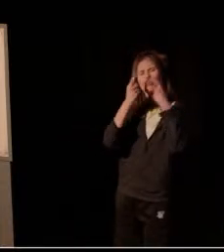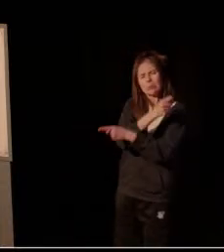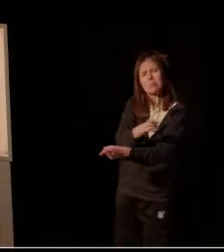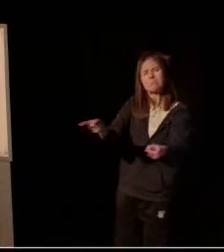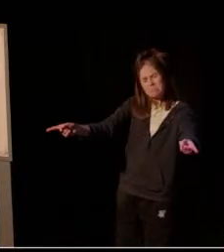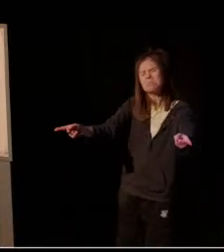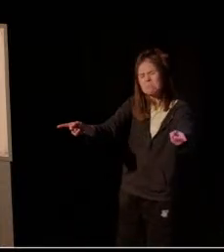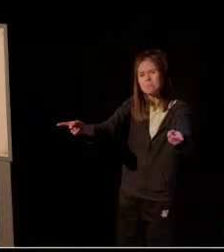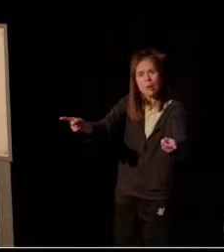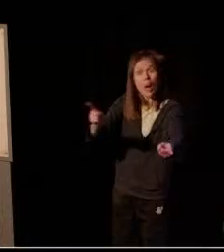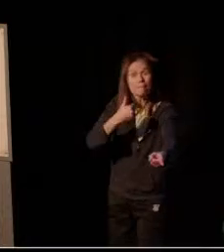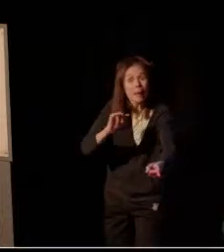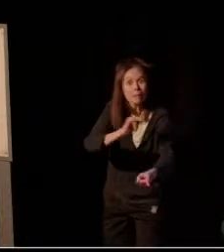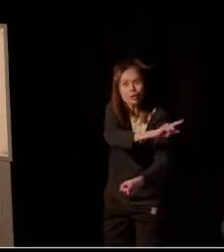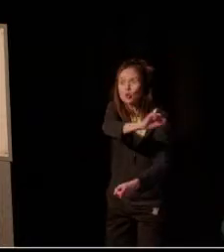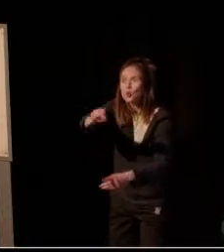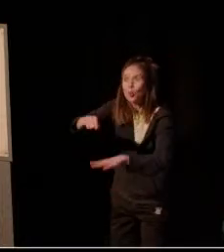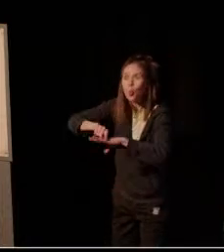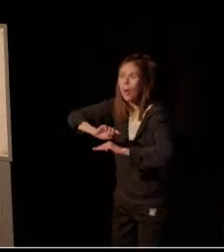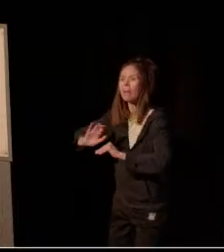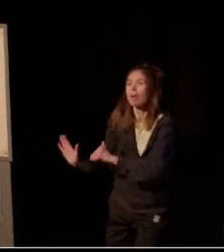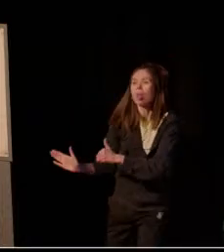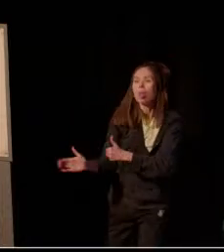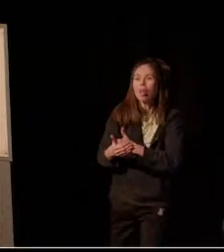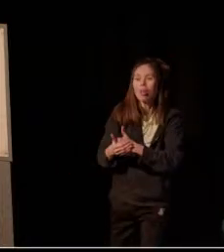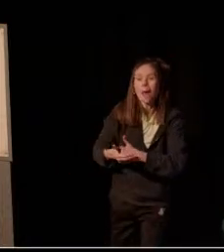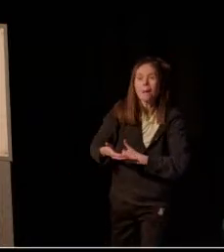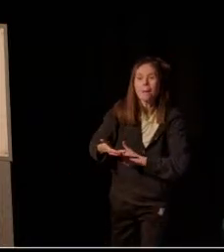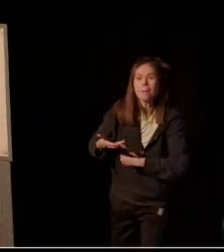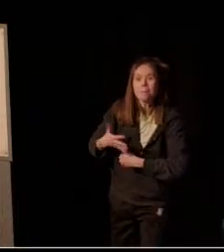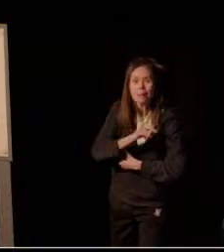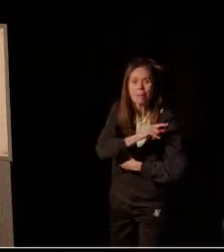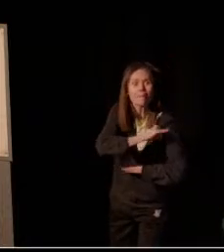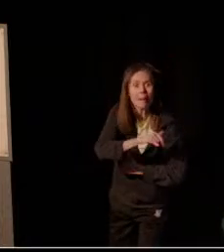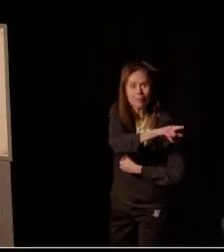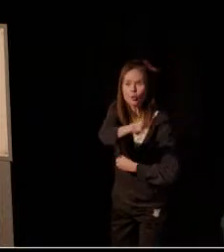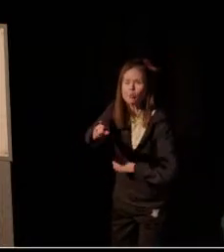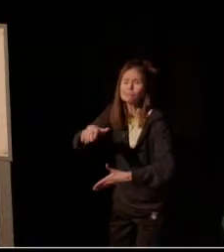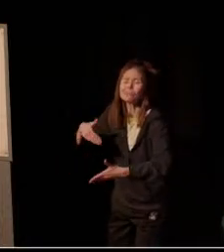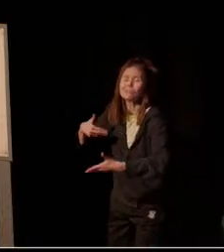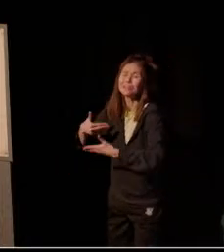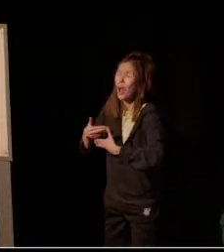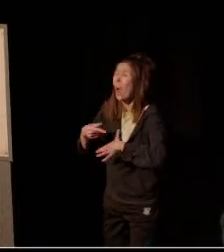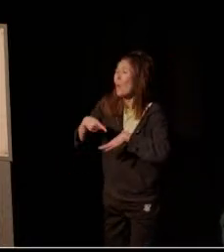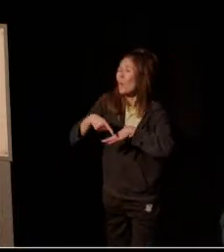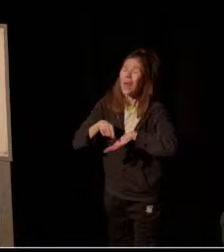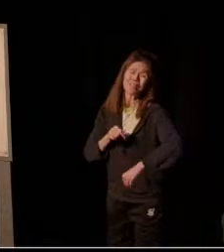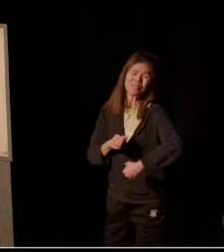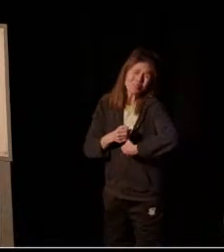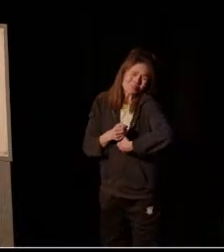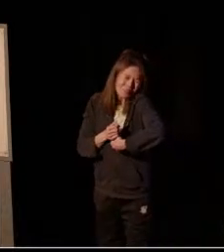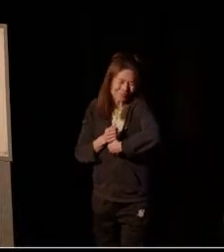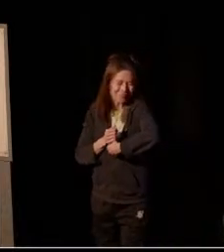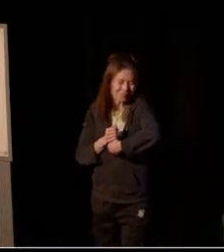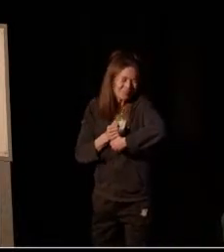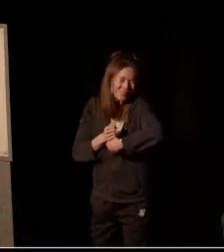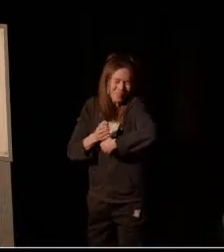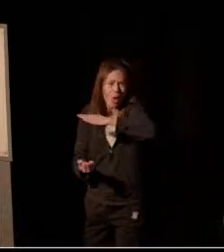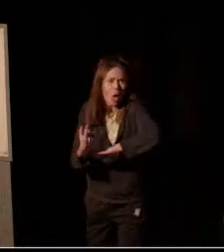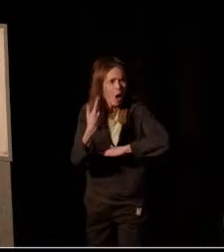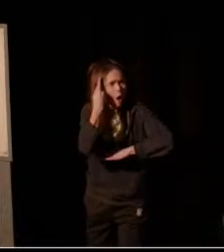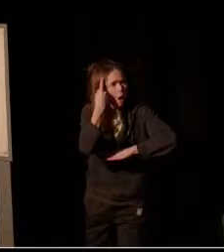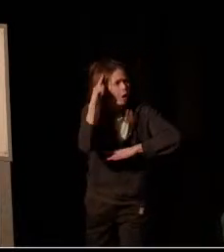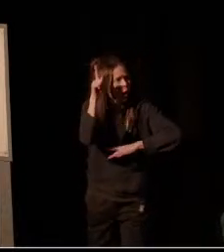stand and speak this, who holds his wife by the arm, and does not think she has been sluiced in his absence, and his